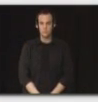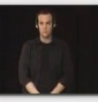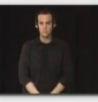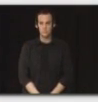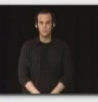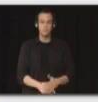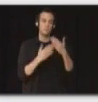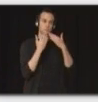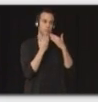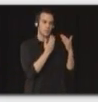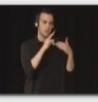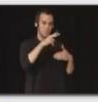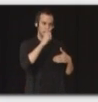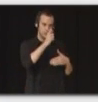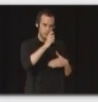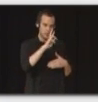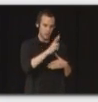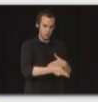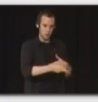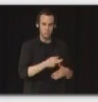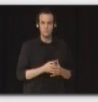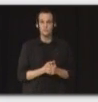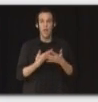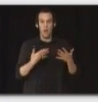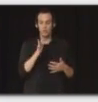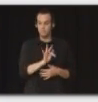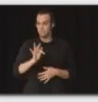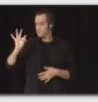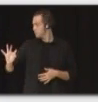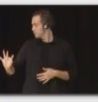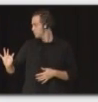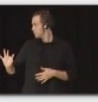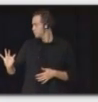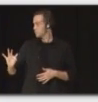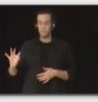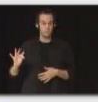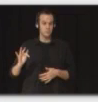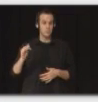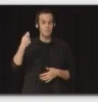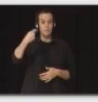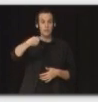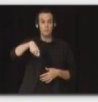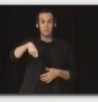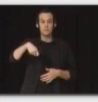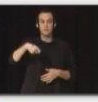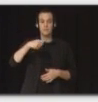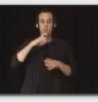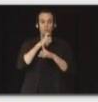Gràcies, vicerector. I ara darem... Thank you, Xavier. We will now give the floor to